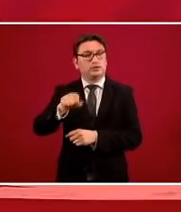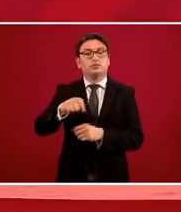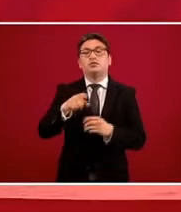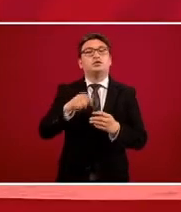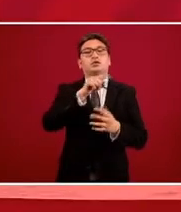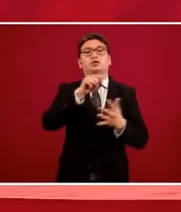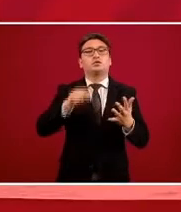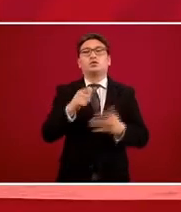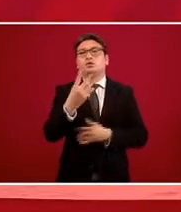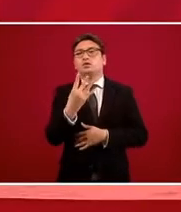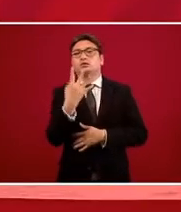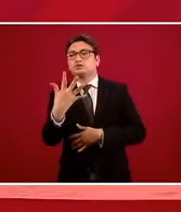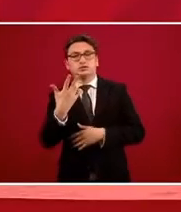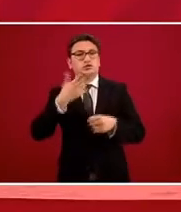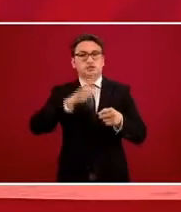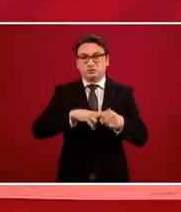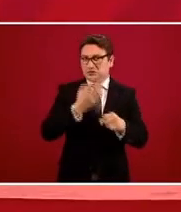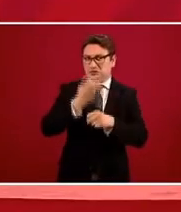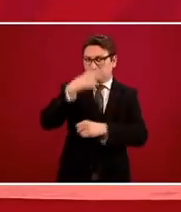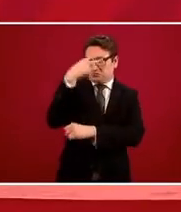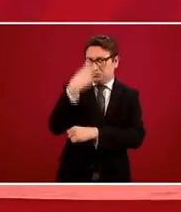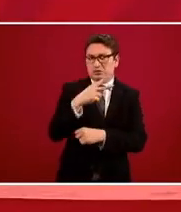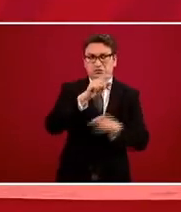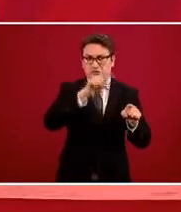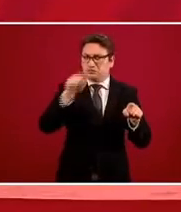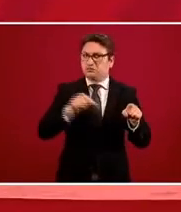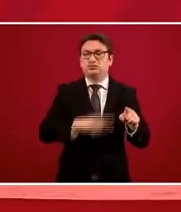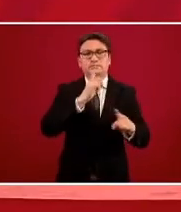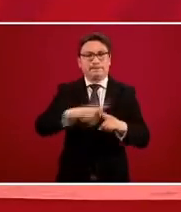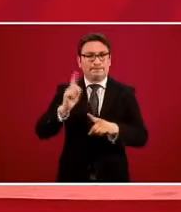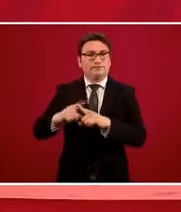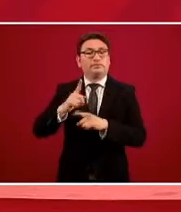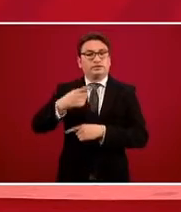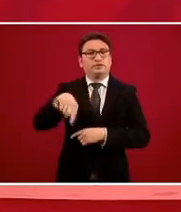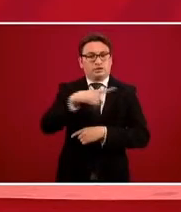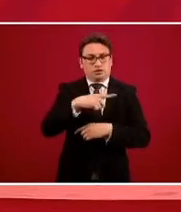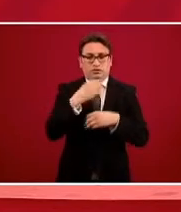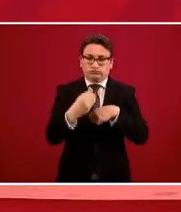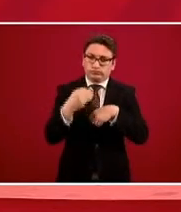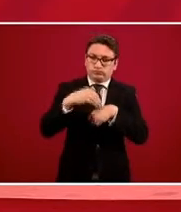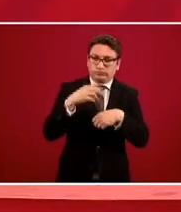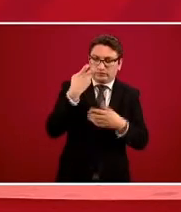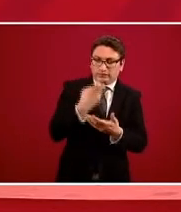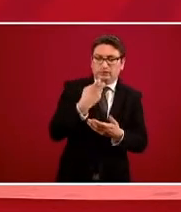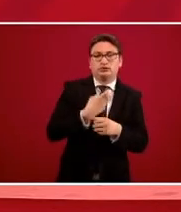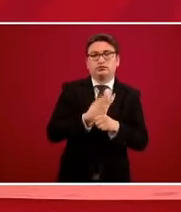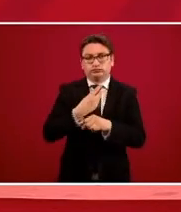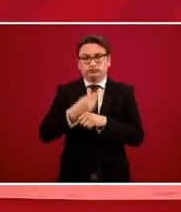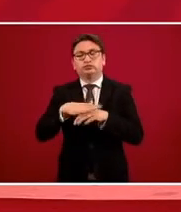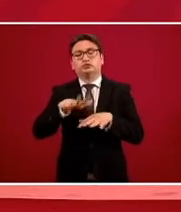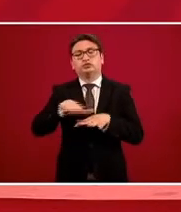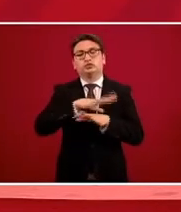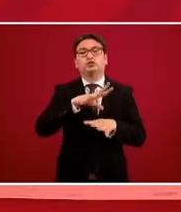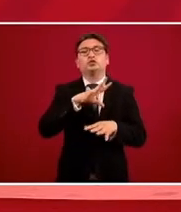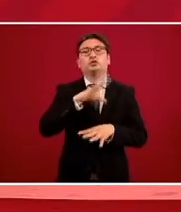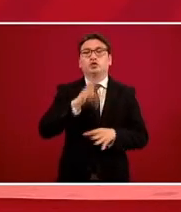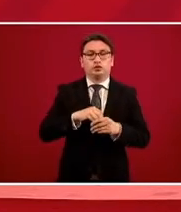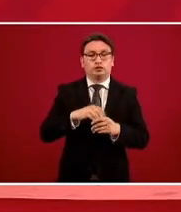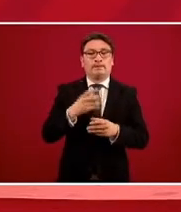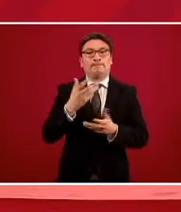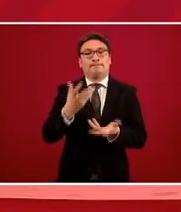Hospital in Tláhuac, and there are 4 or 5 more hospitals in the state of Mexico that will be joining this